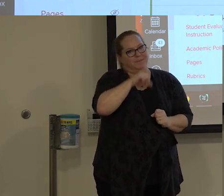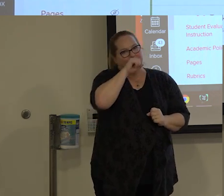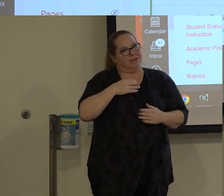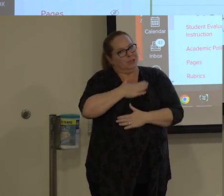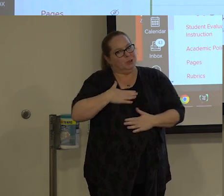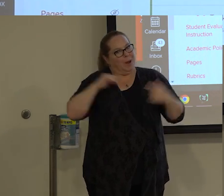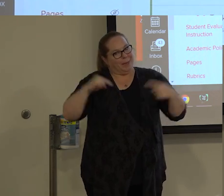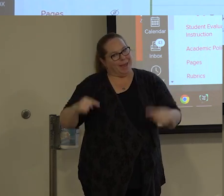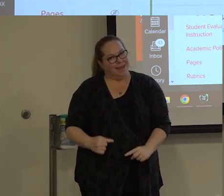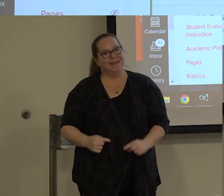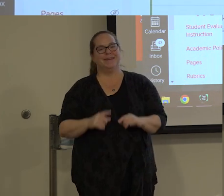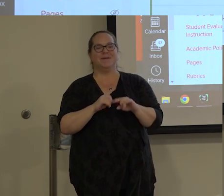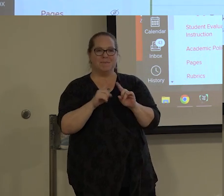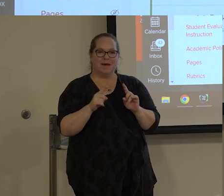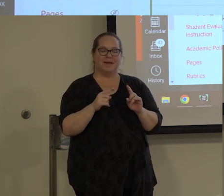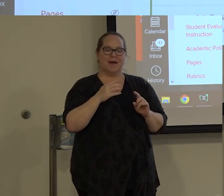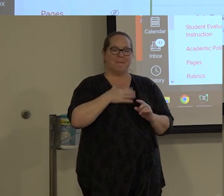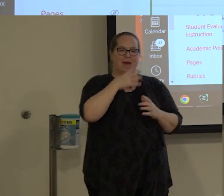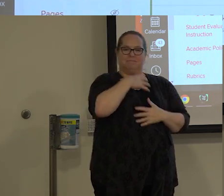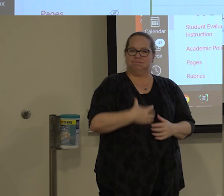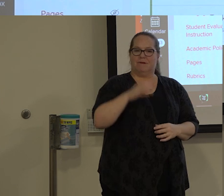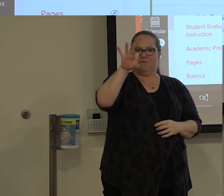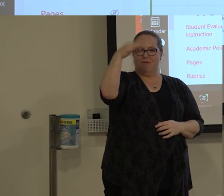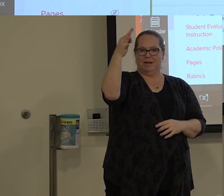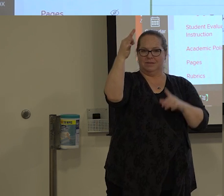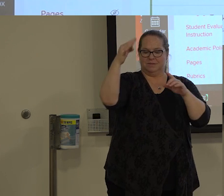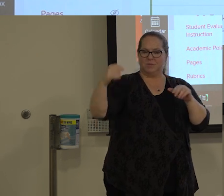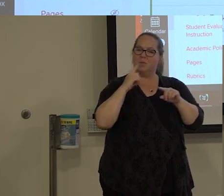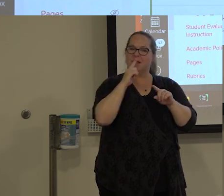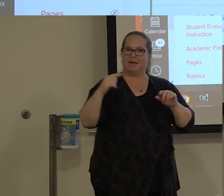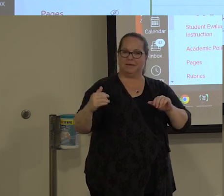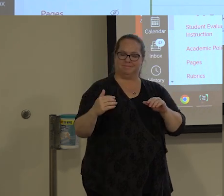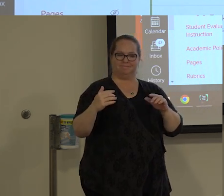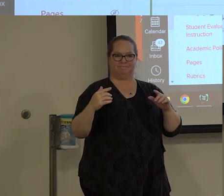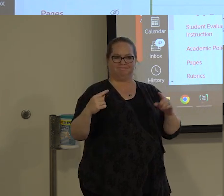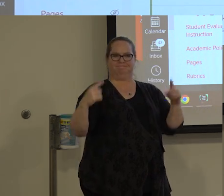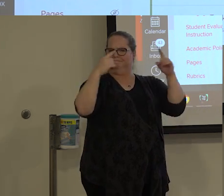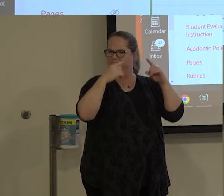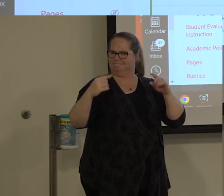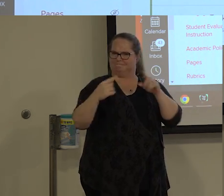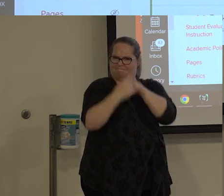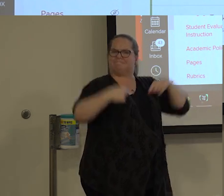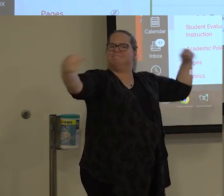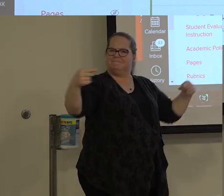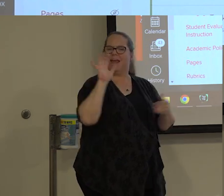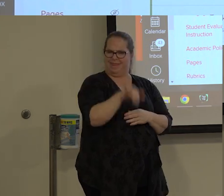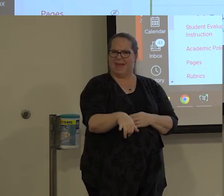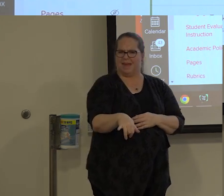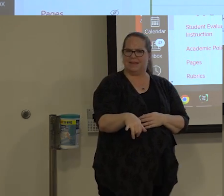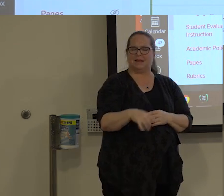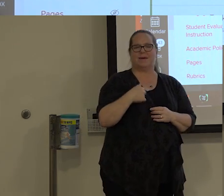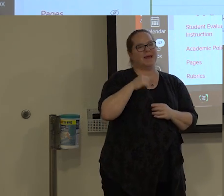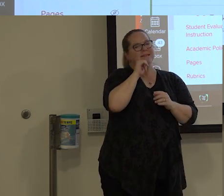my passion for languages, and French in particular, counteracted a good part of the terror that I felt in language classes. But this is often not the case for some of